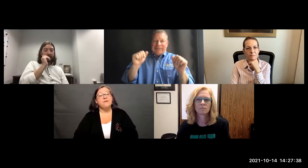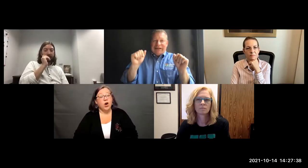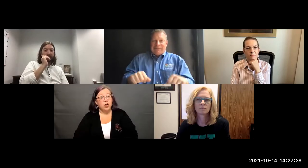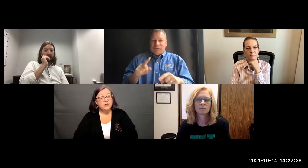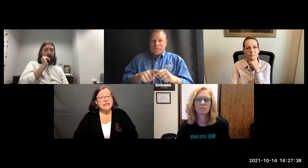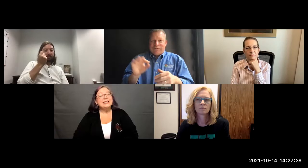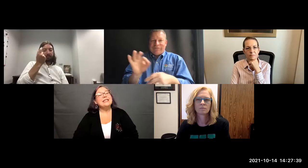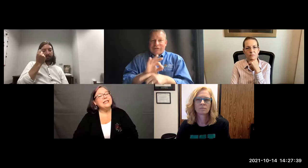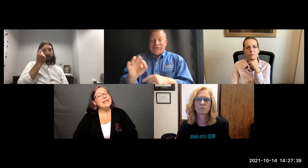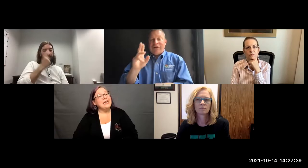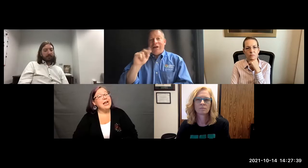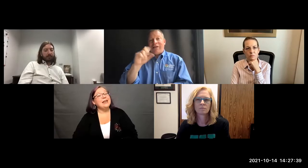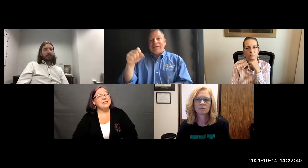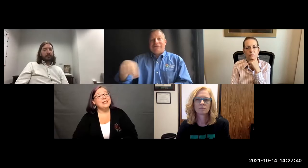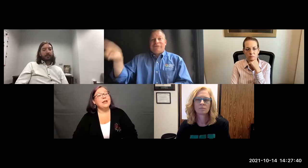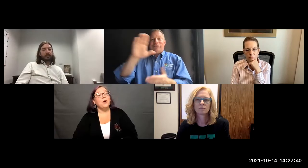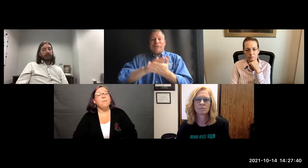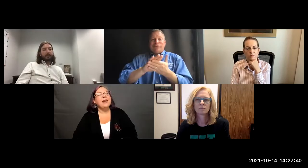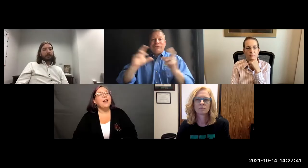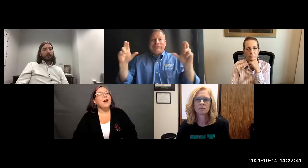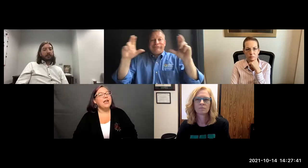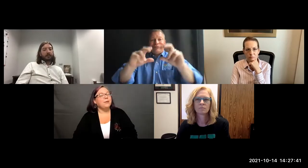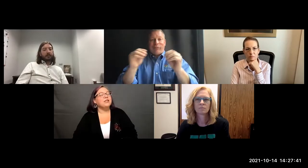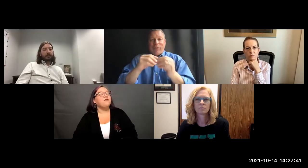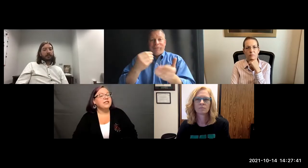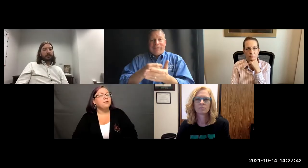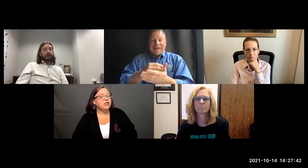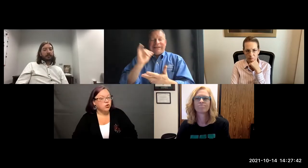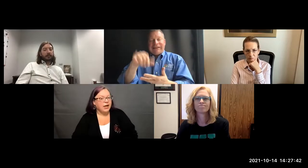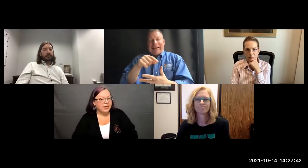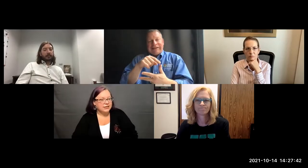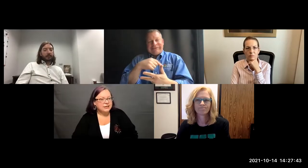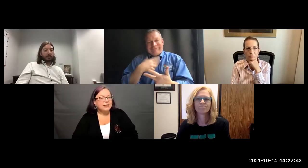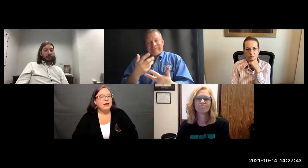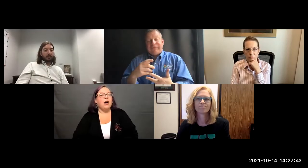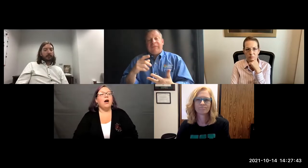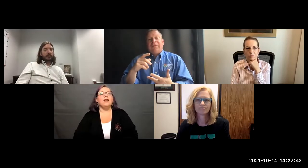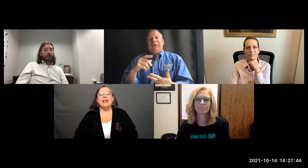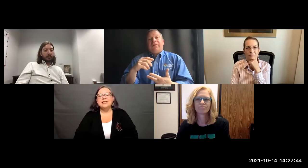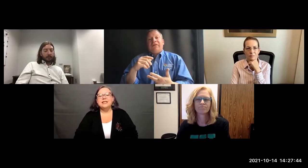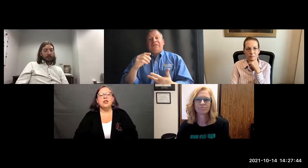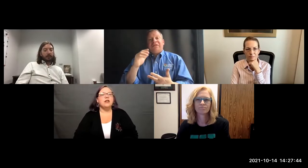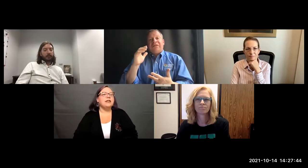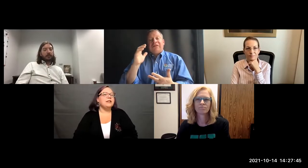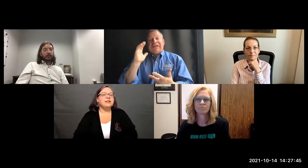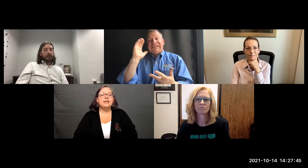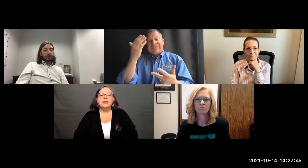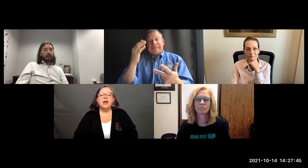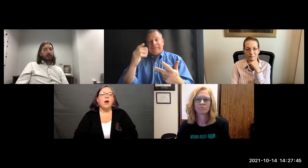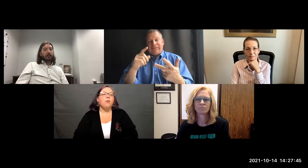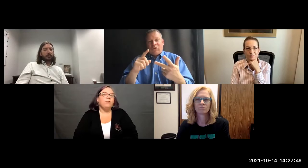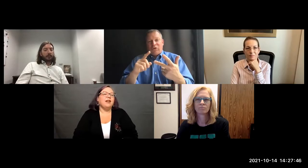cost involved, CEASD may not be able to feasibly do that unless there